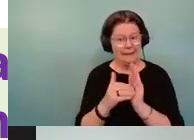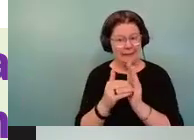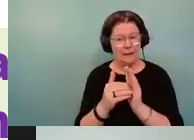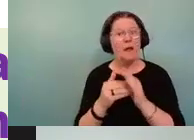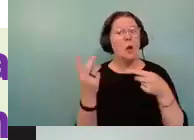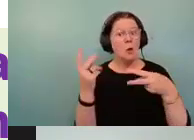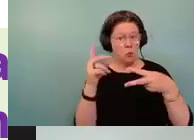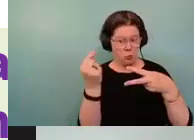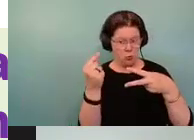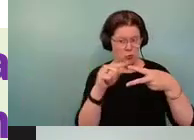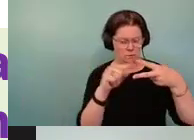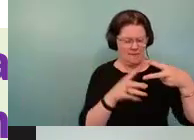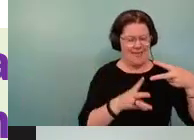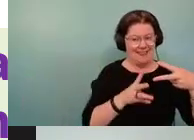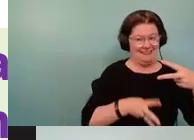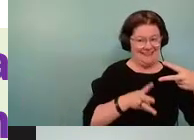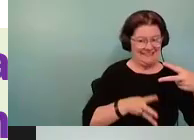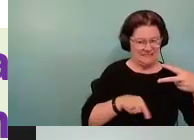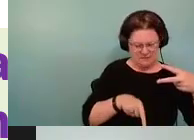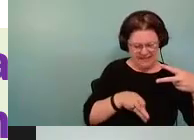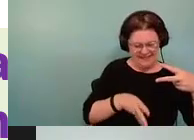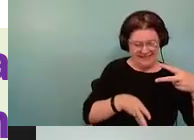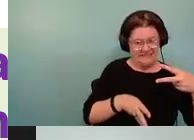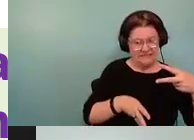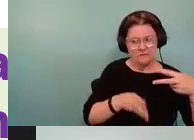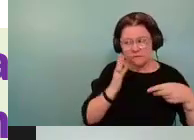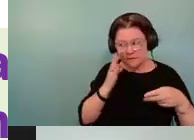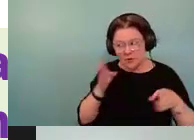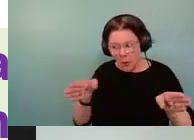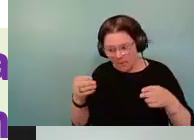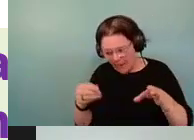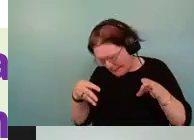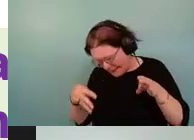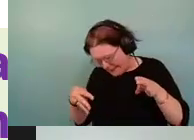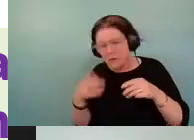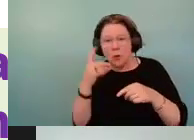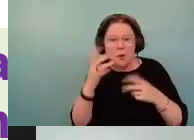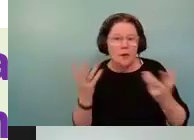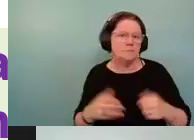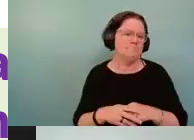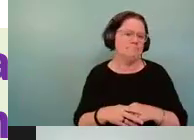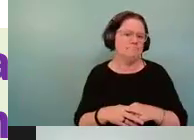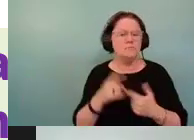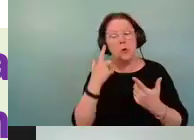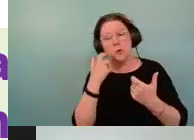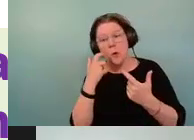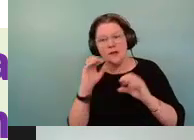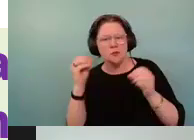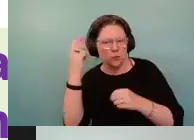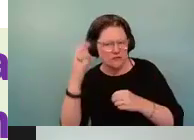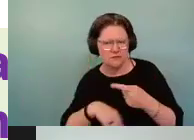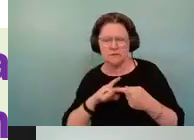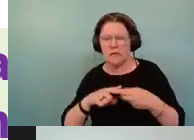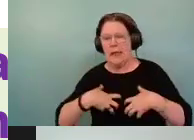leaks. And I explain to the clientele I work with, the leaking might look like I'm crying and I don't know why.